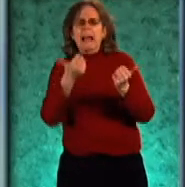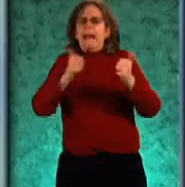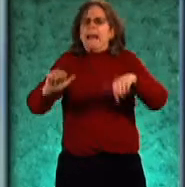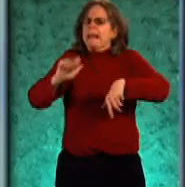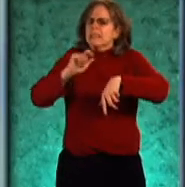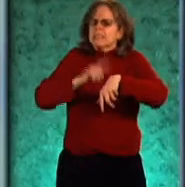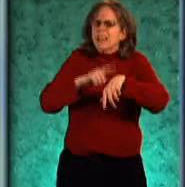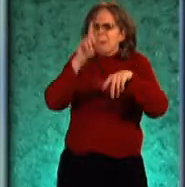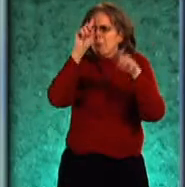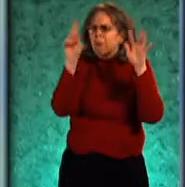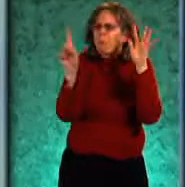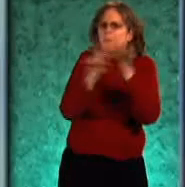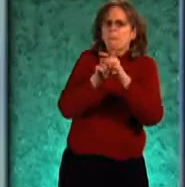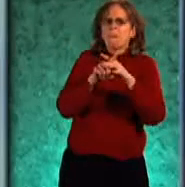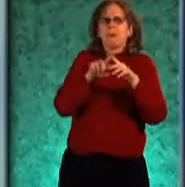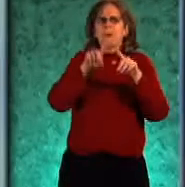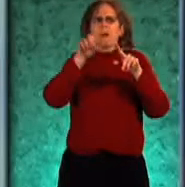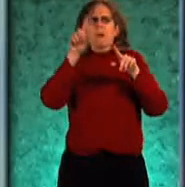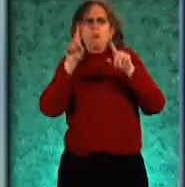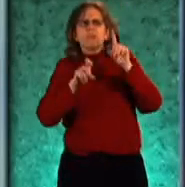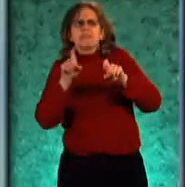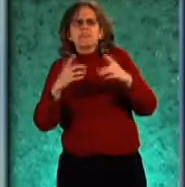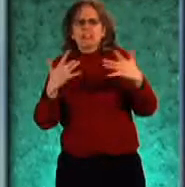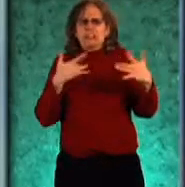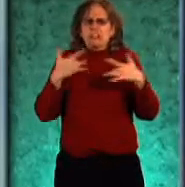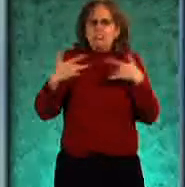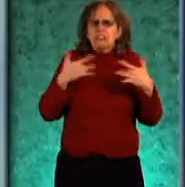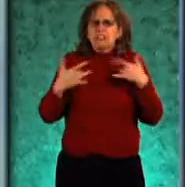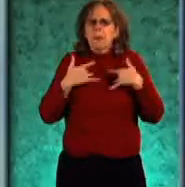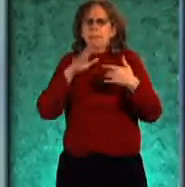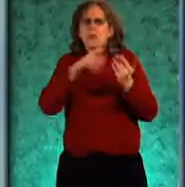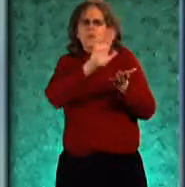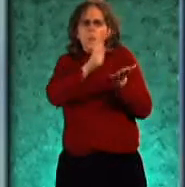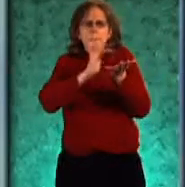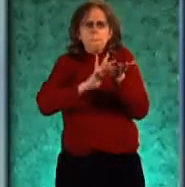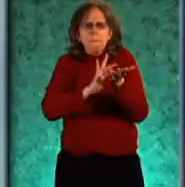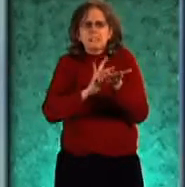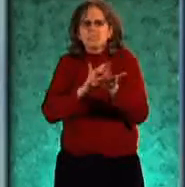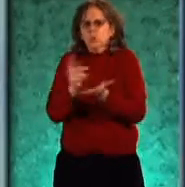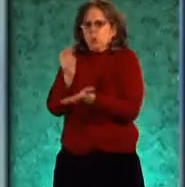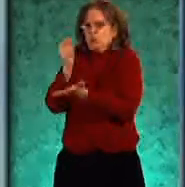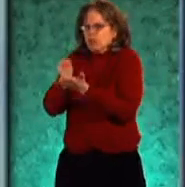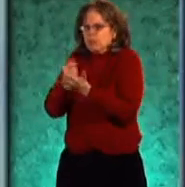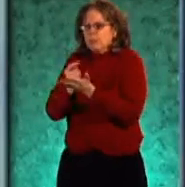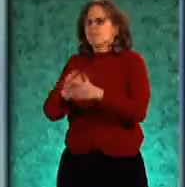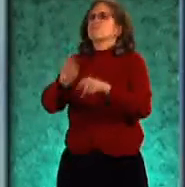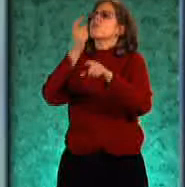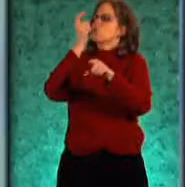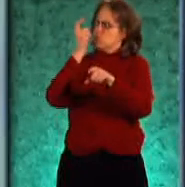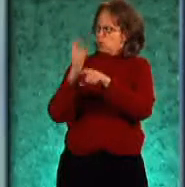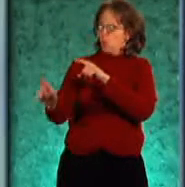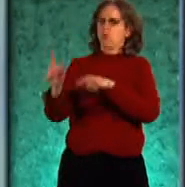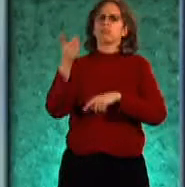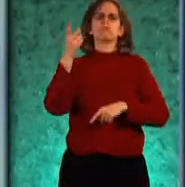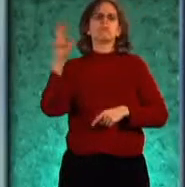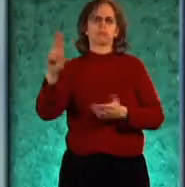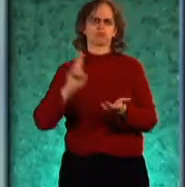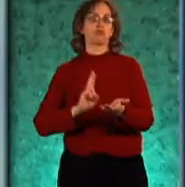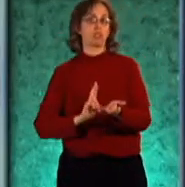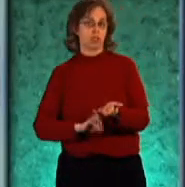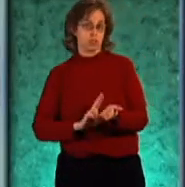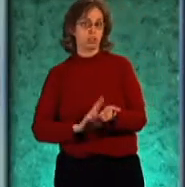want. At any time, if you have any questions or concerns about your medicine or treatment, call your doctor or nurse.